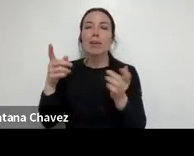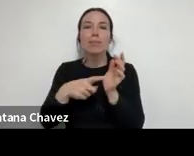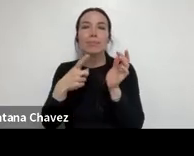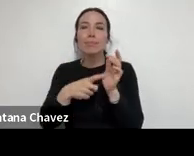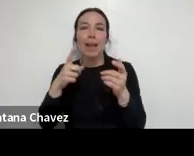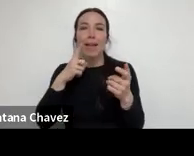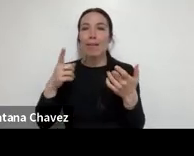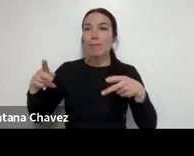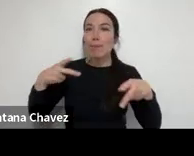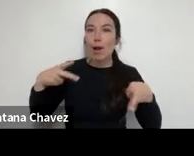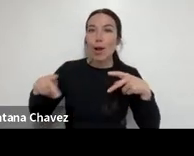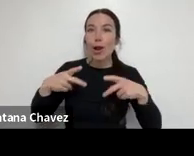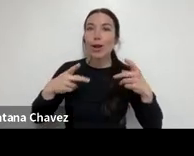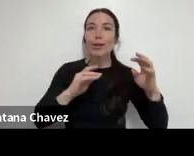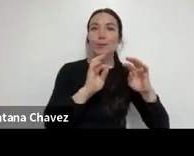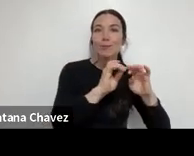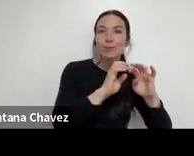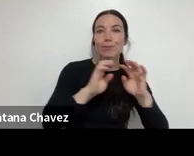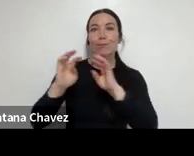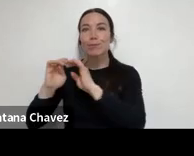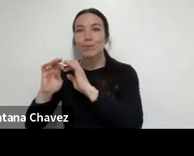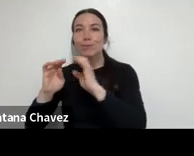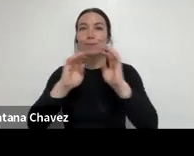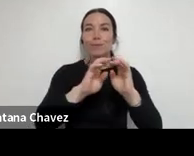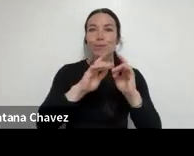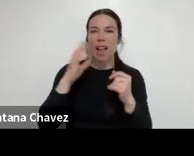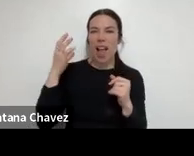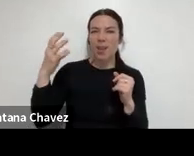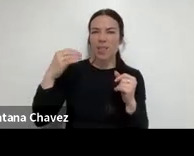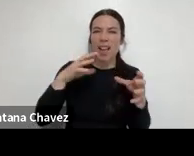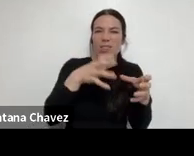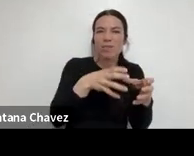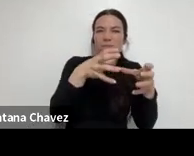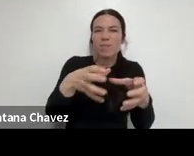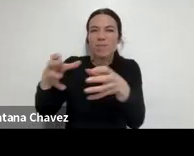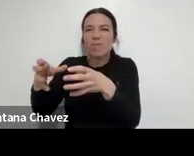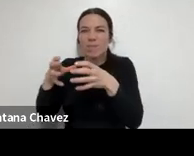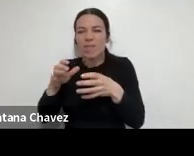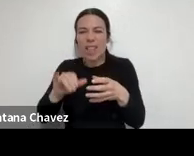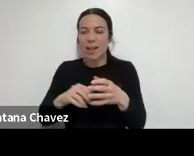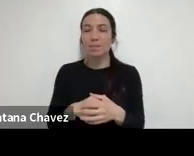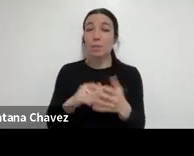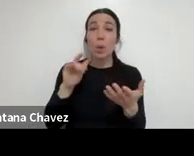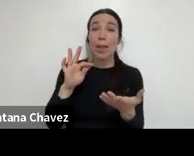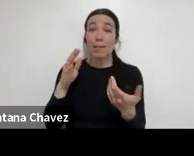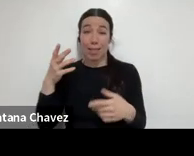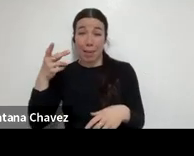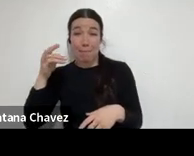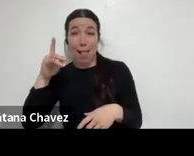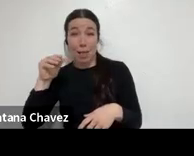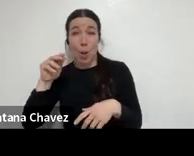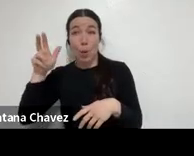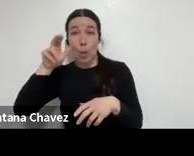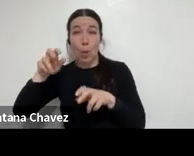in the neighborhood and outside. So even if you're not going to be here for the Palio, you're going